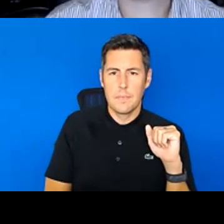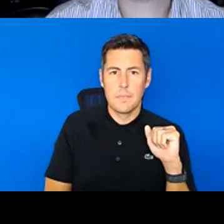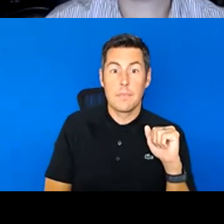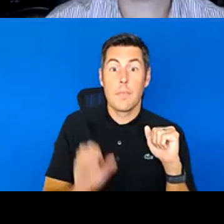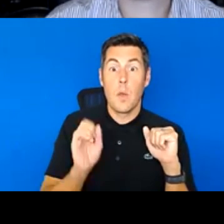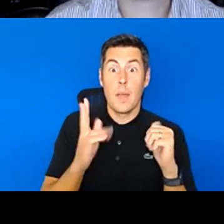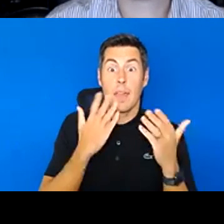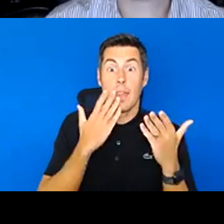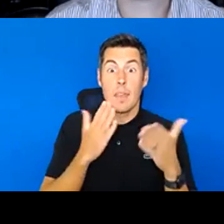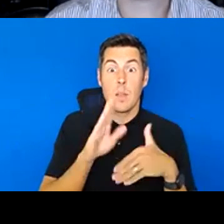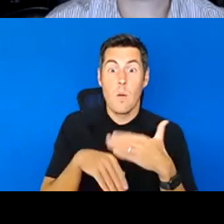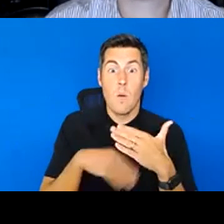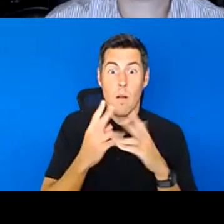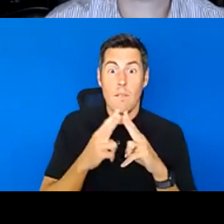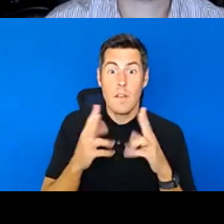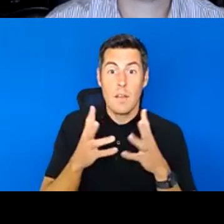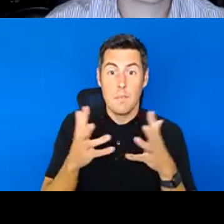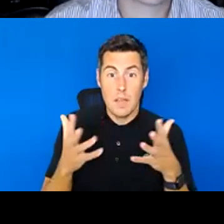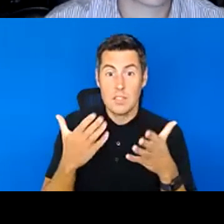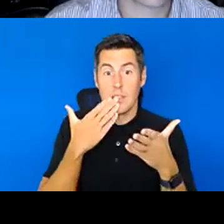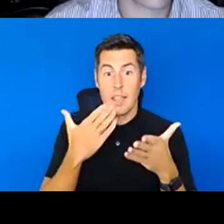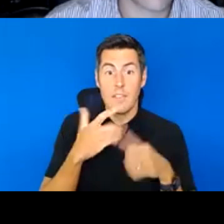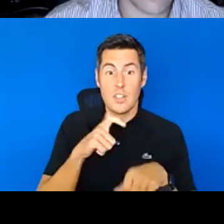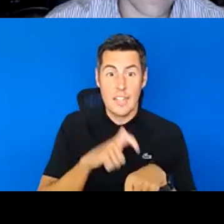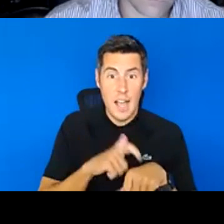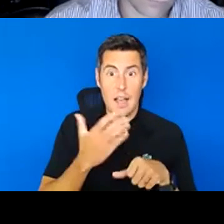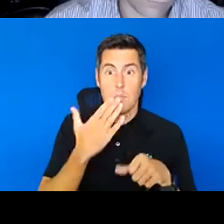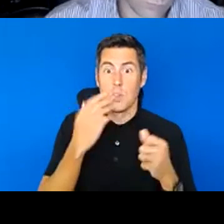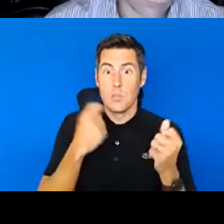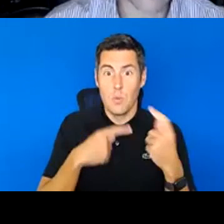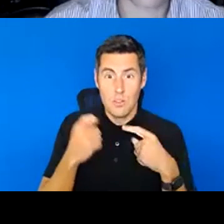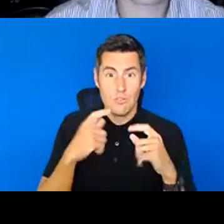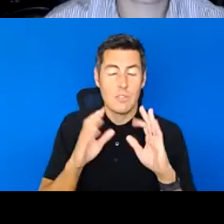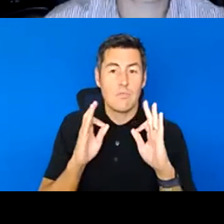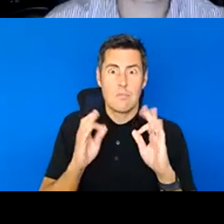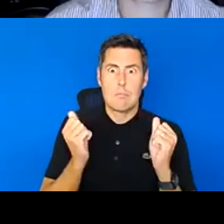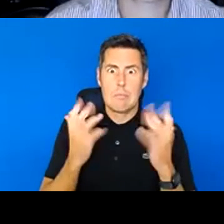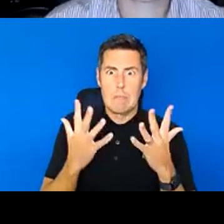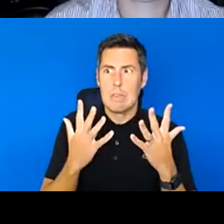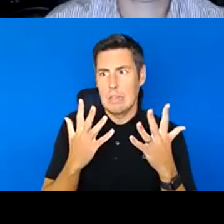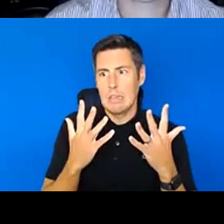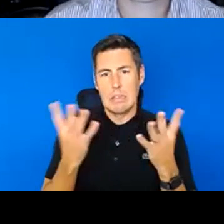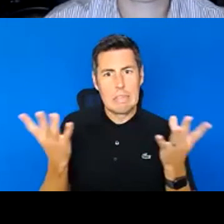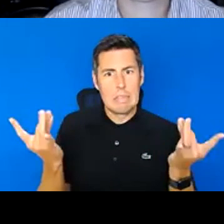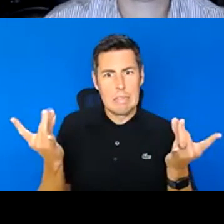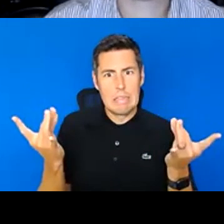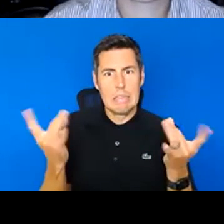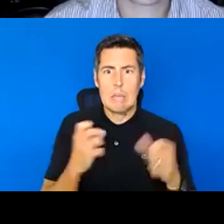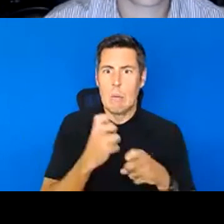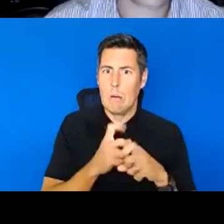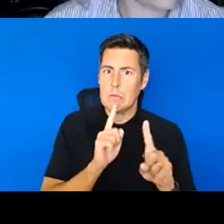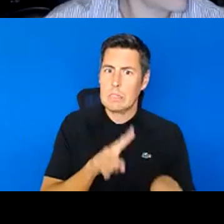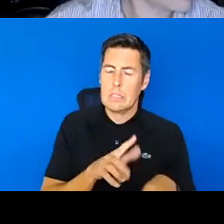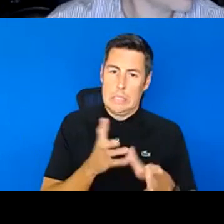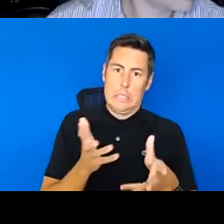all very much. I really appreciate your time, your thoughtful questions. And I know that many of these questions are very difficult to answer.